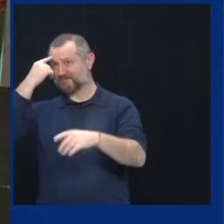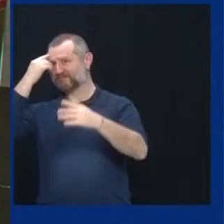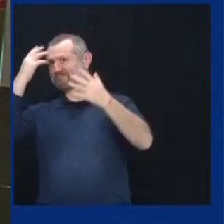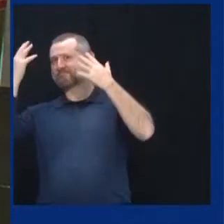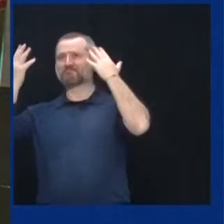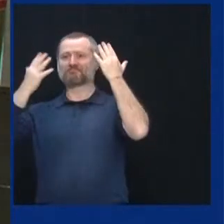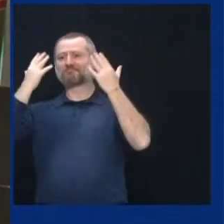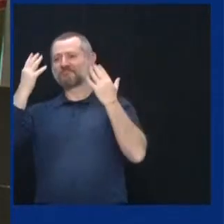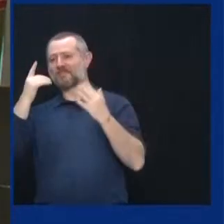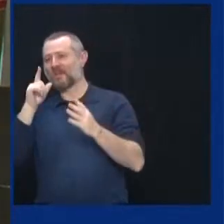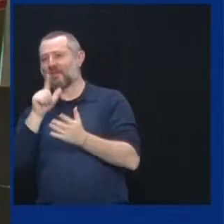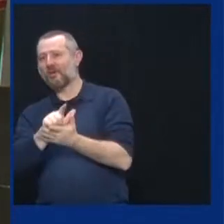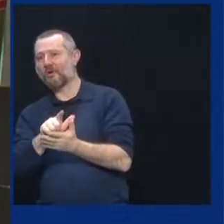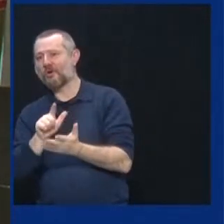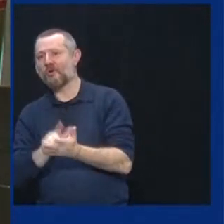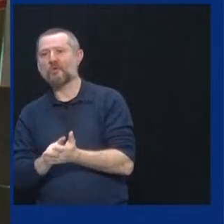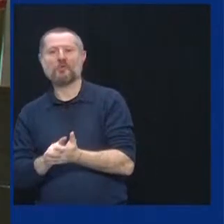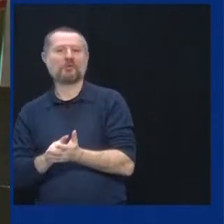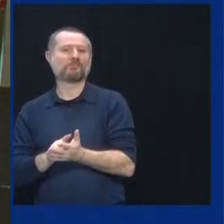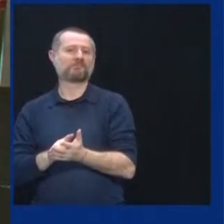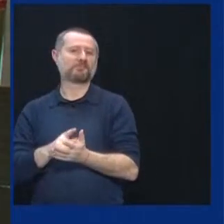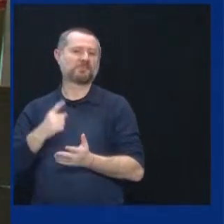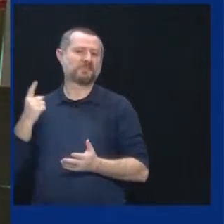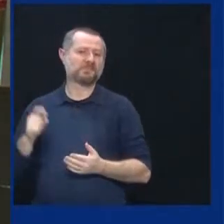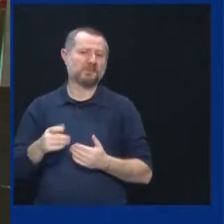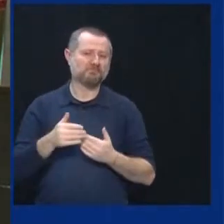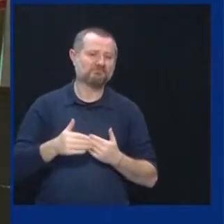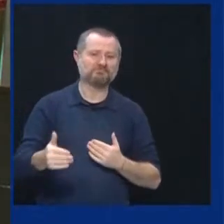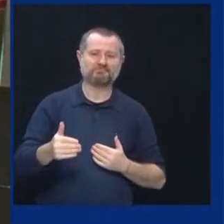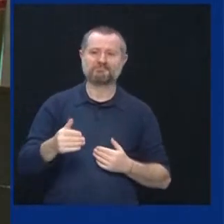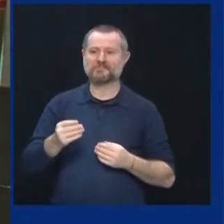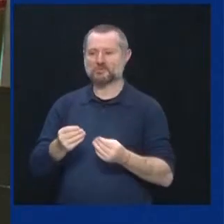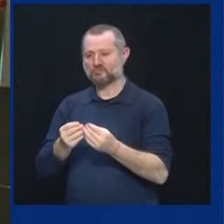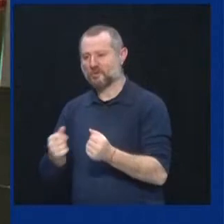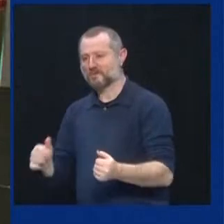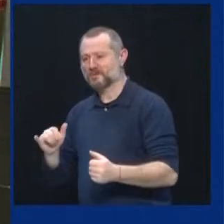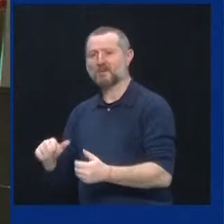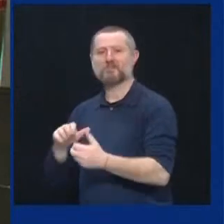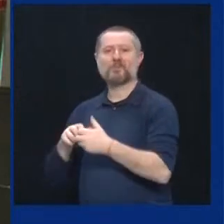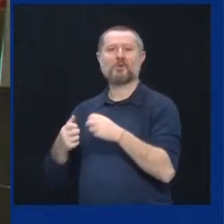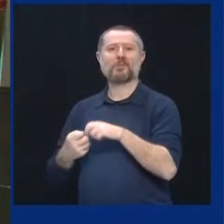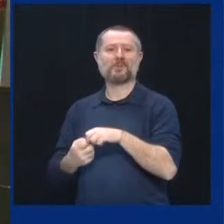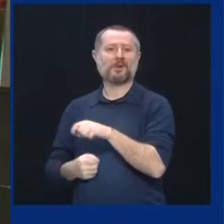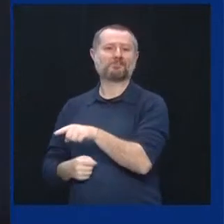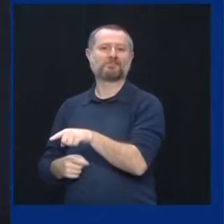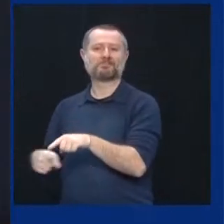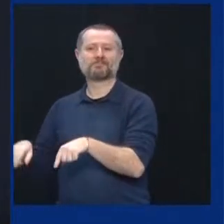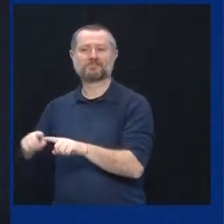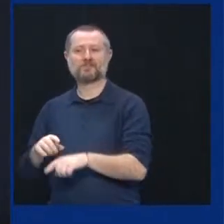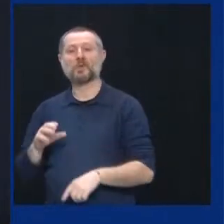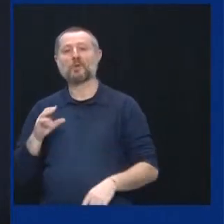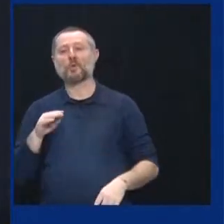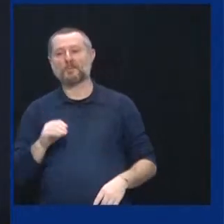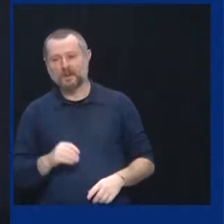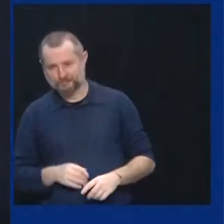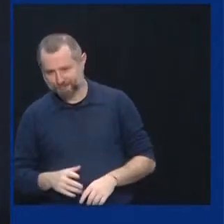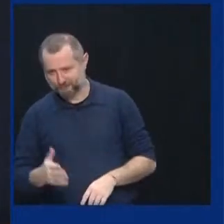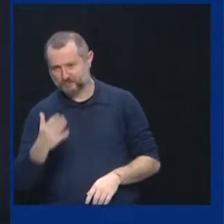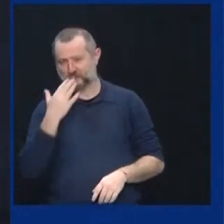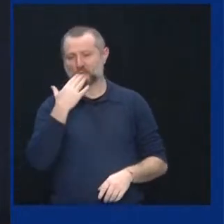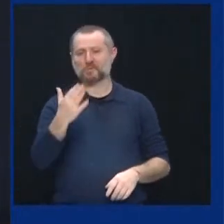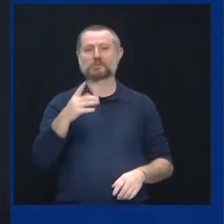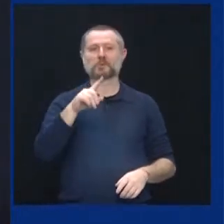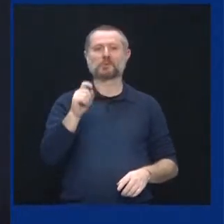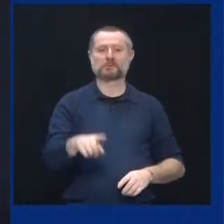terms of law that going forward where we can fix these type of issues? You know, it's a good question, and it was